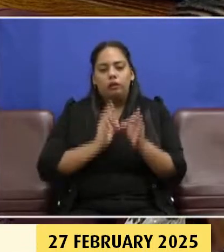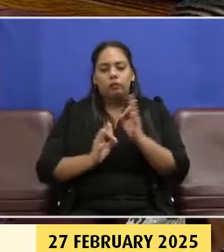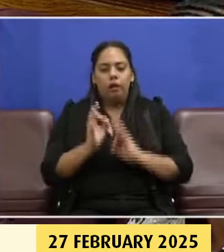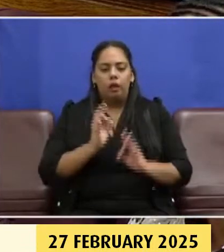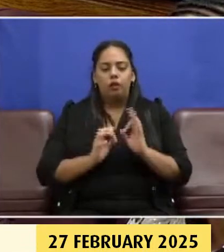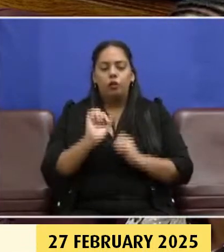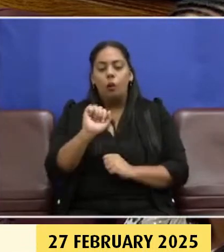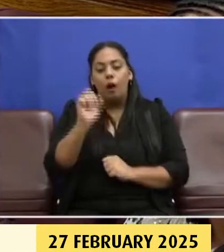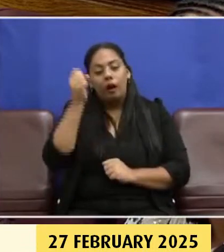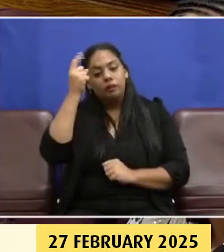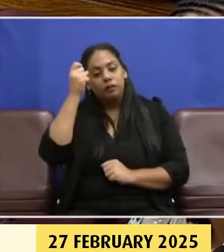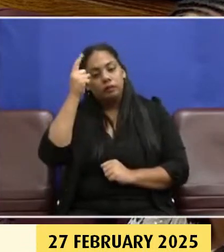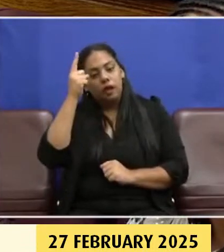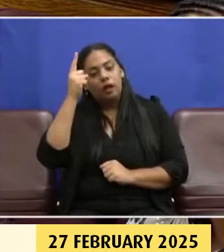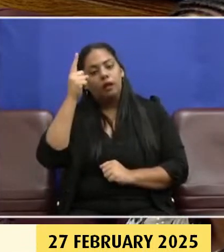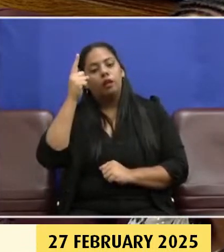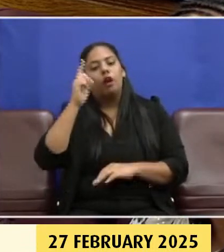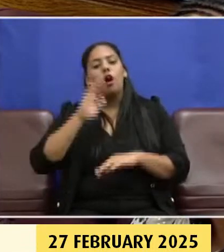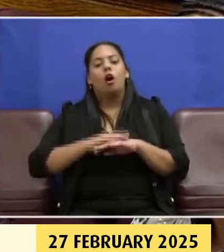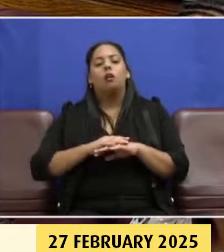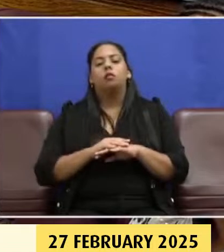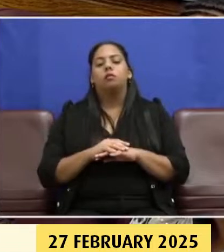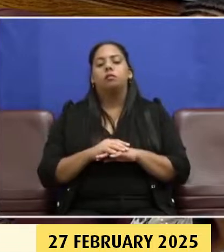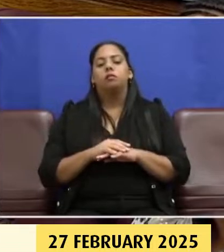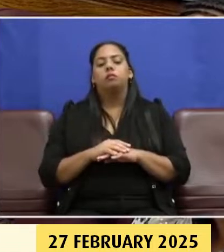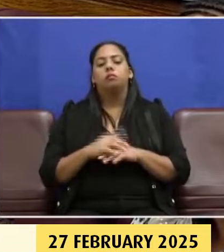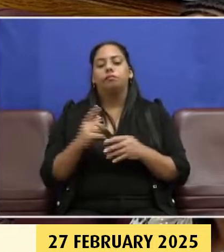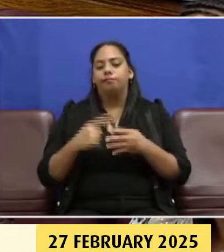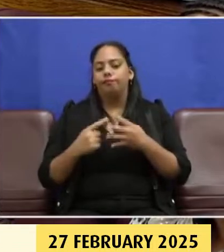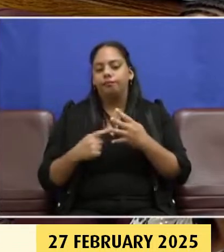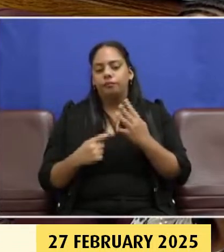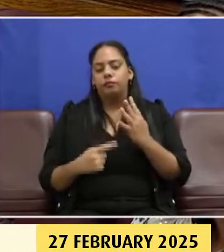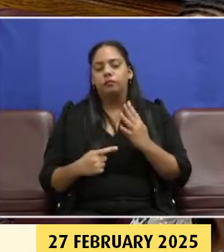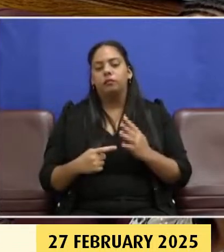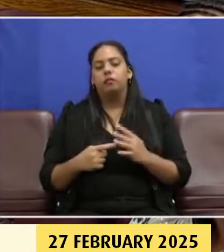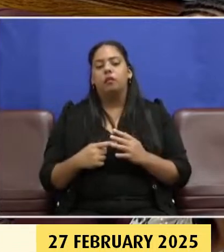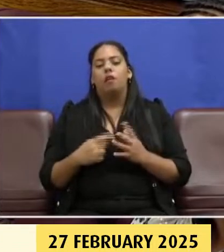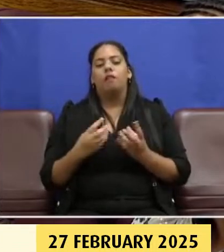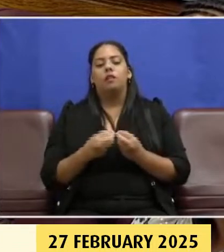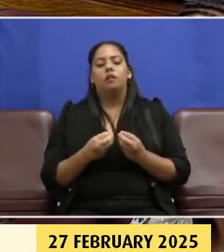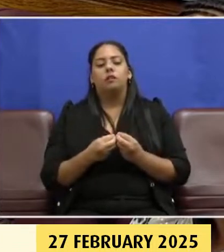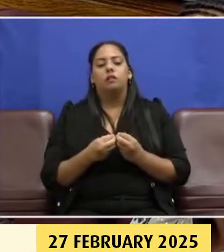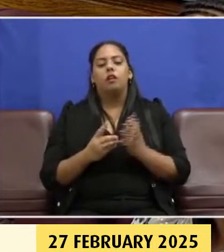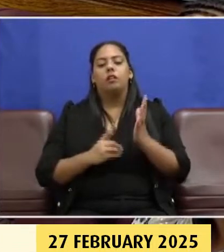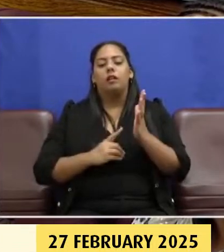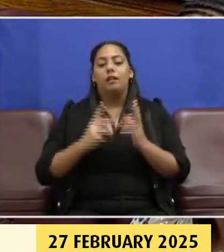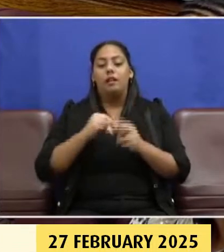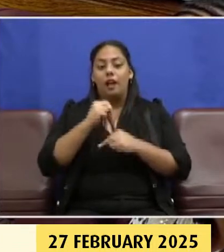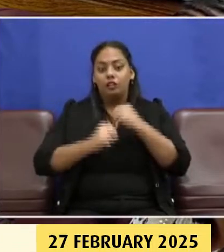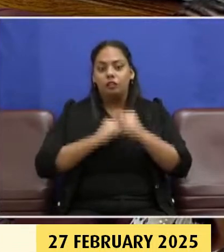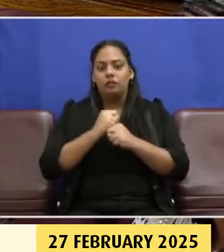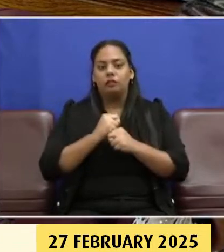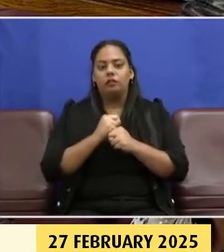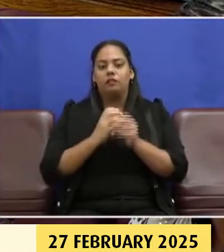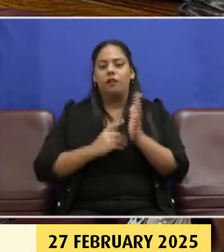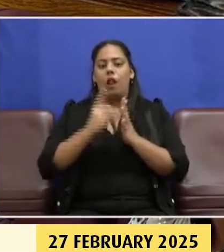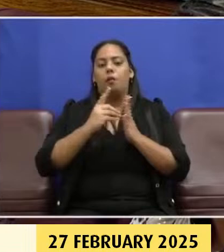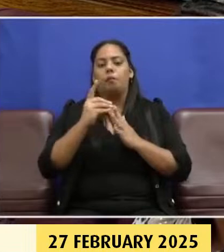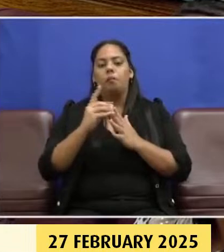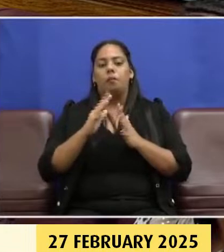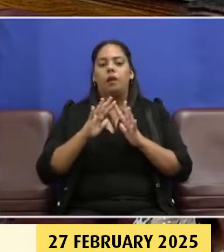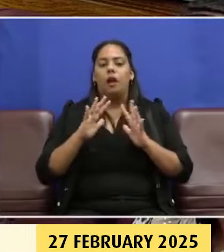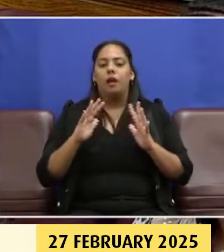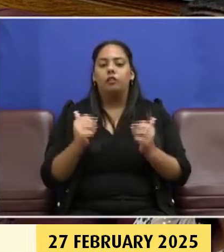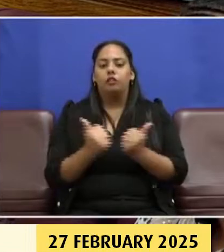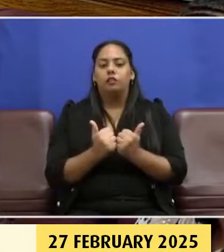your understanding on the functions of the National Youth Development Agency in terms of